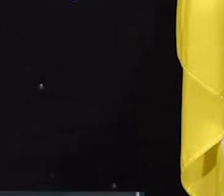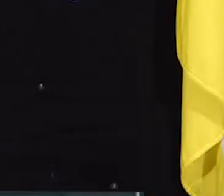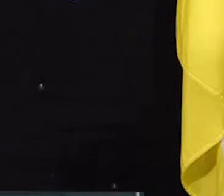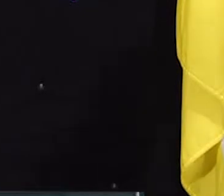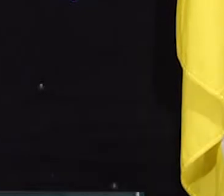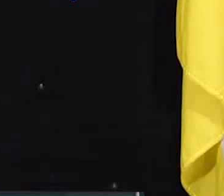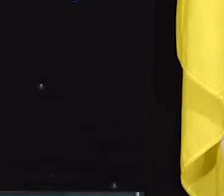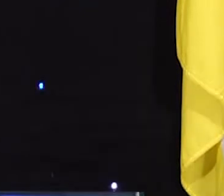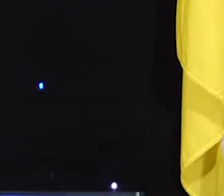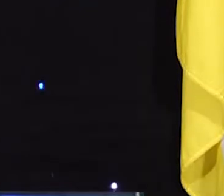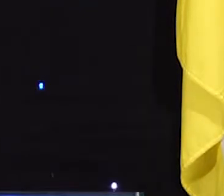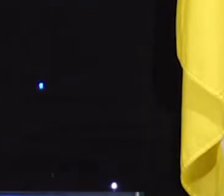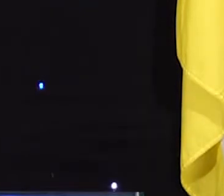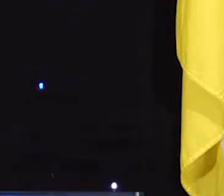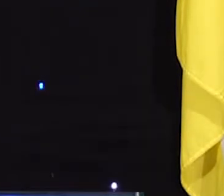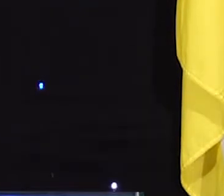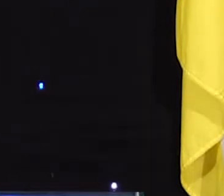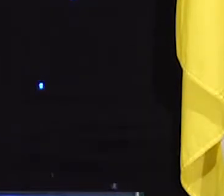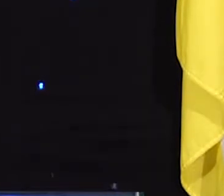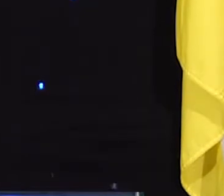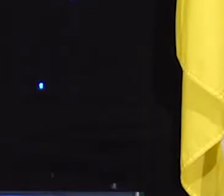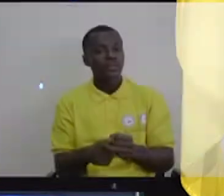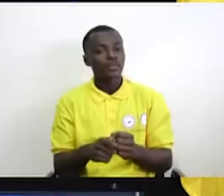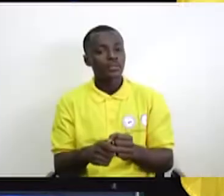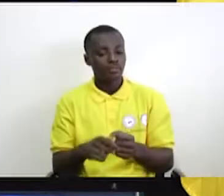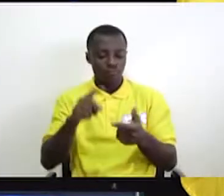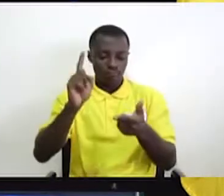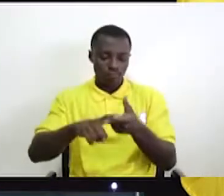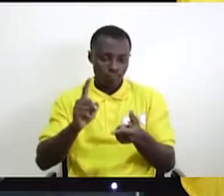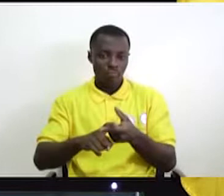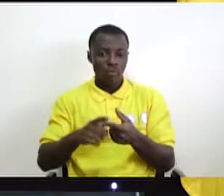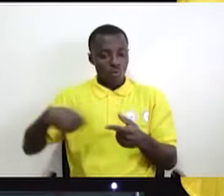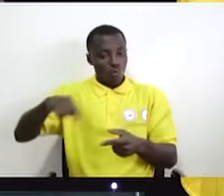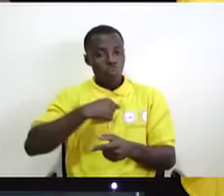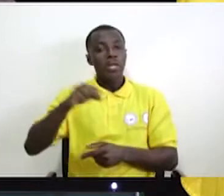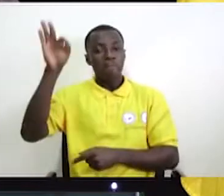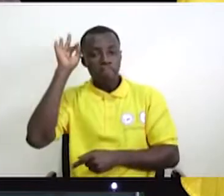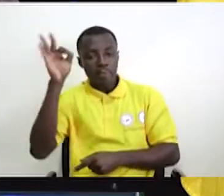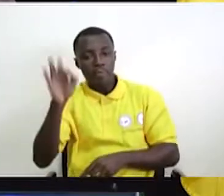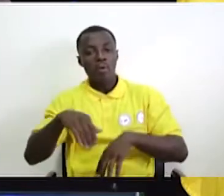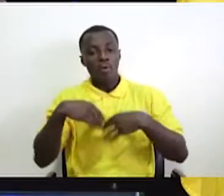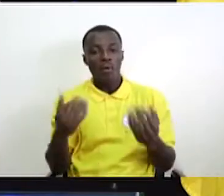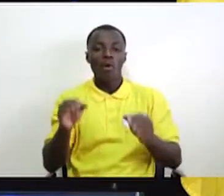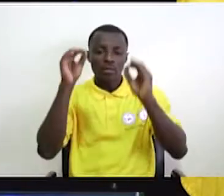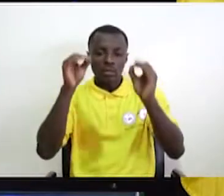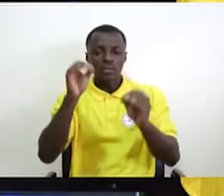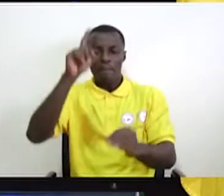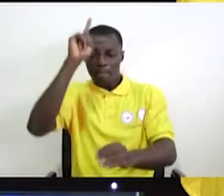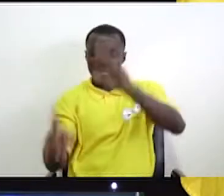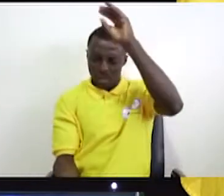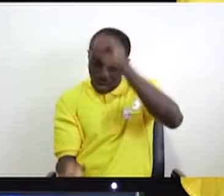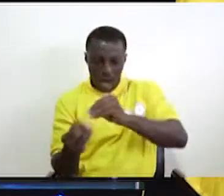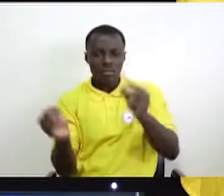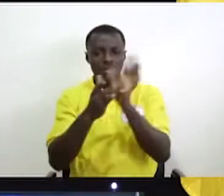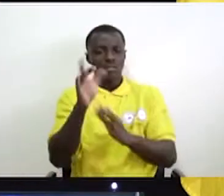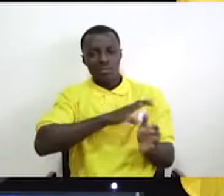ewo asempanikim. It should be stressed in our teaching and preaching. Wo yen chirechire eni asem kan na ese yesi